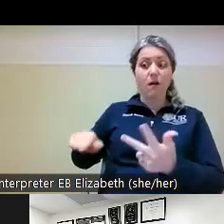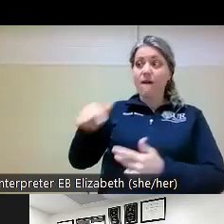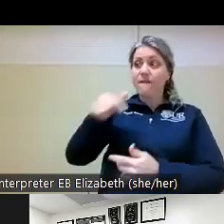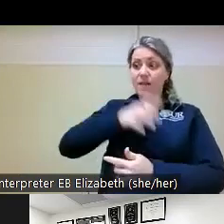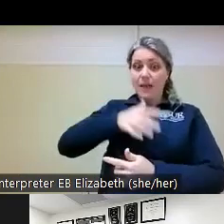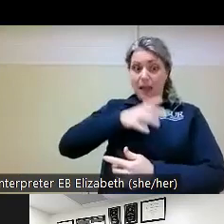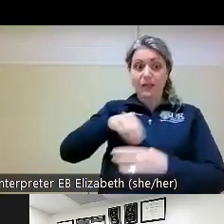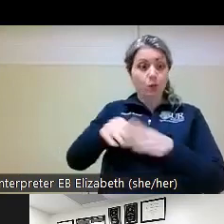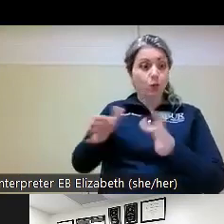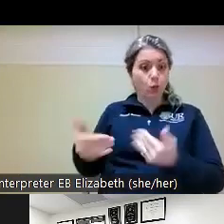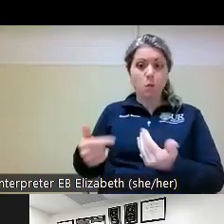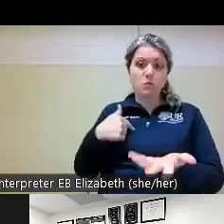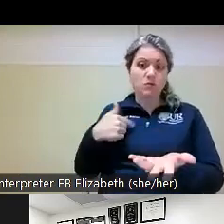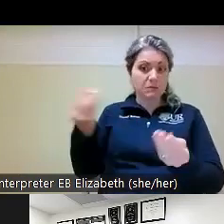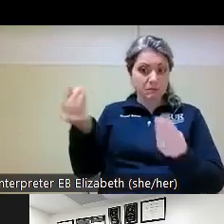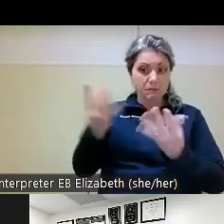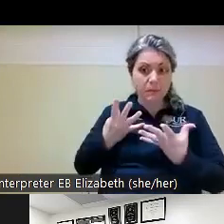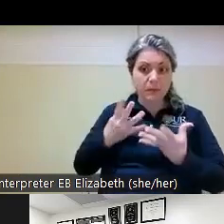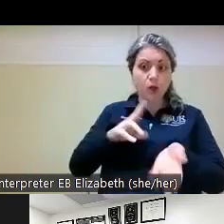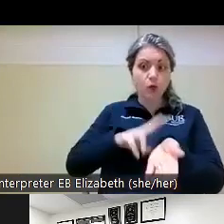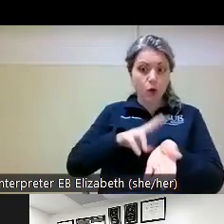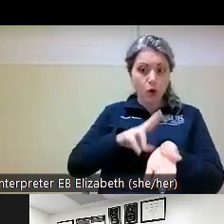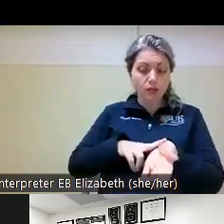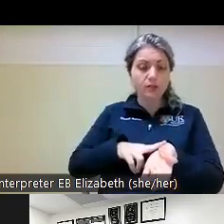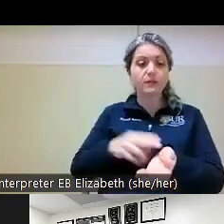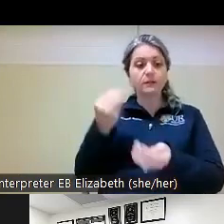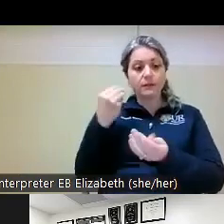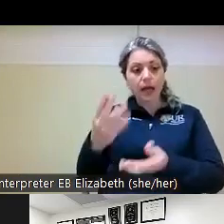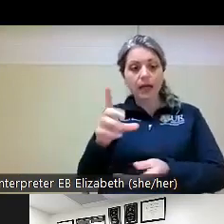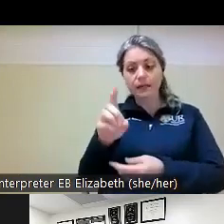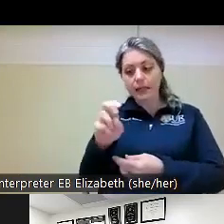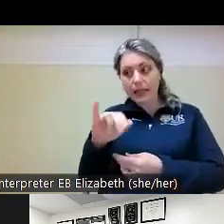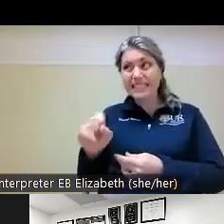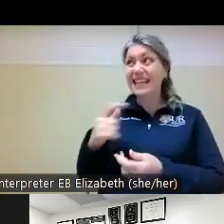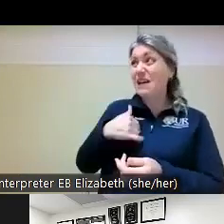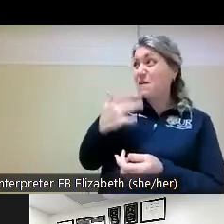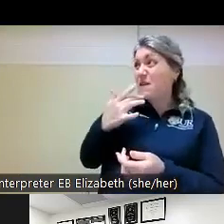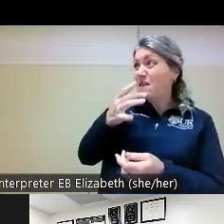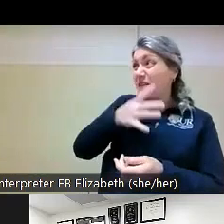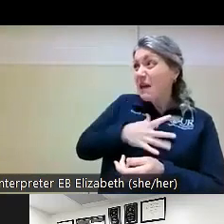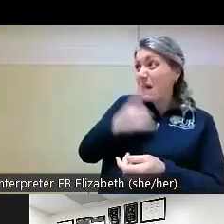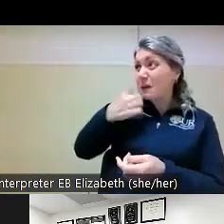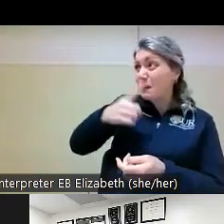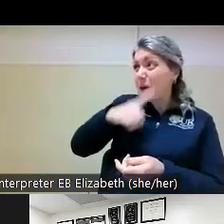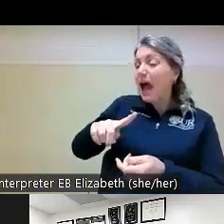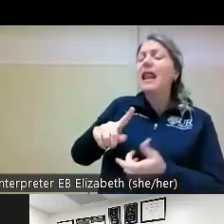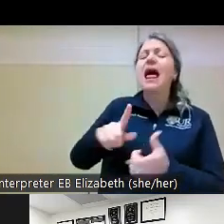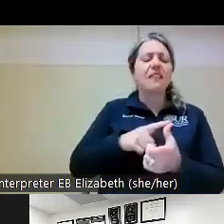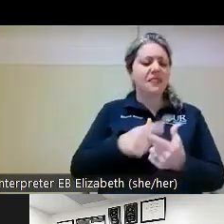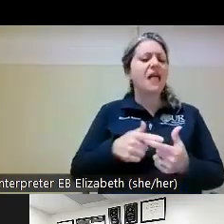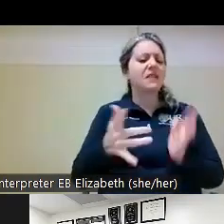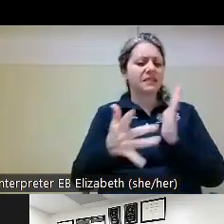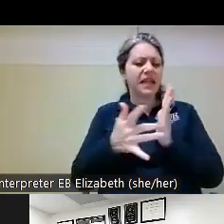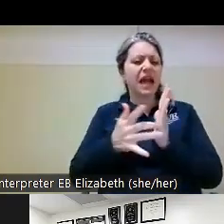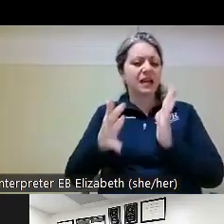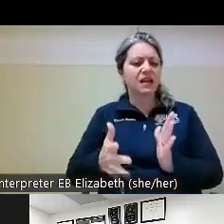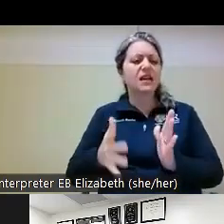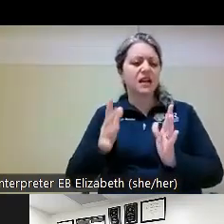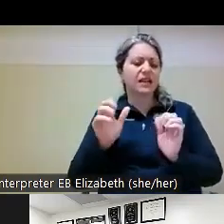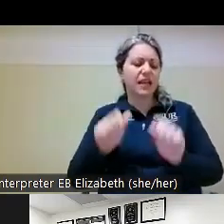just let the nurse know, let Denise know when you are coming in, and then we can make sure that the tech in the room is a